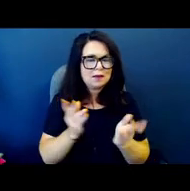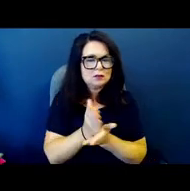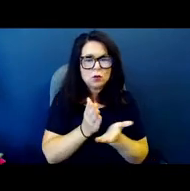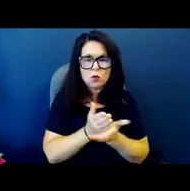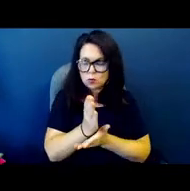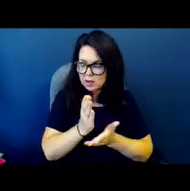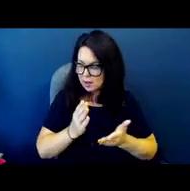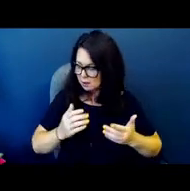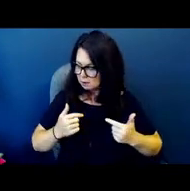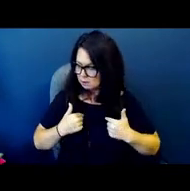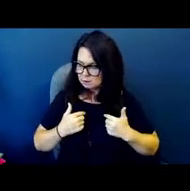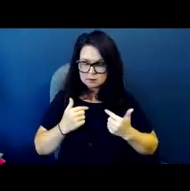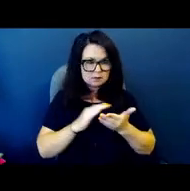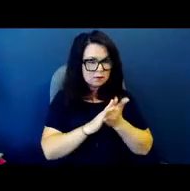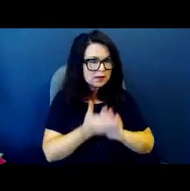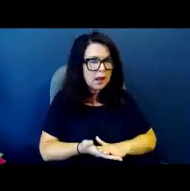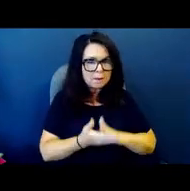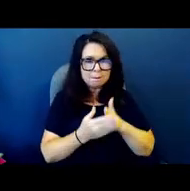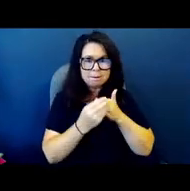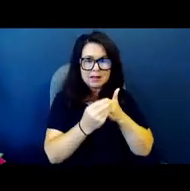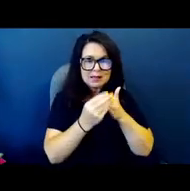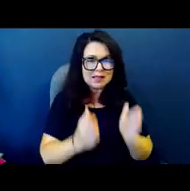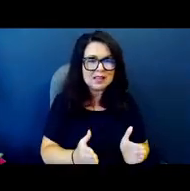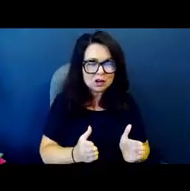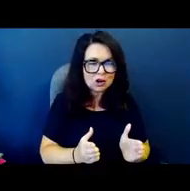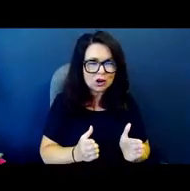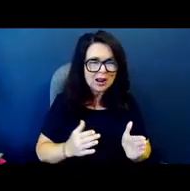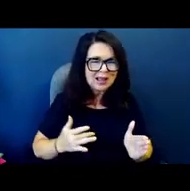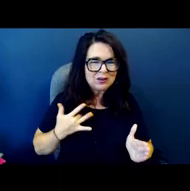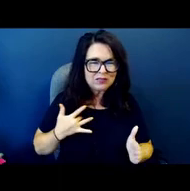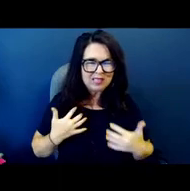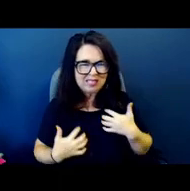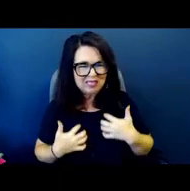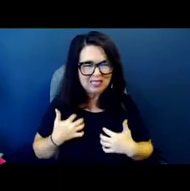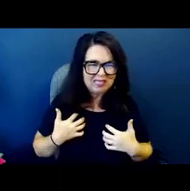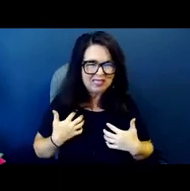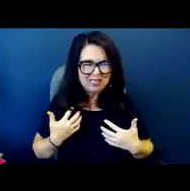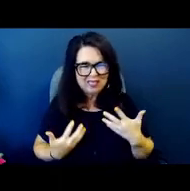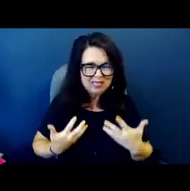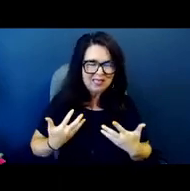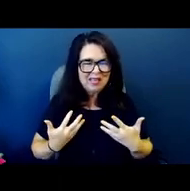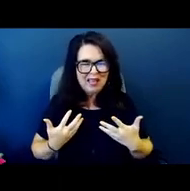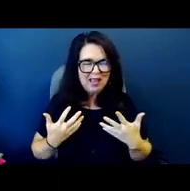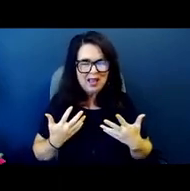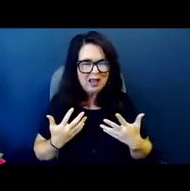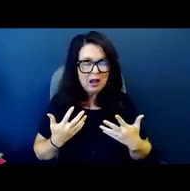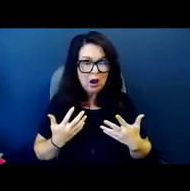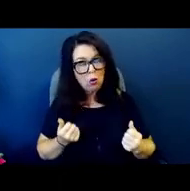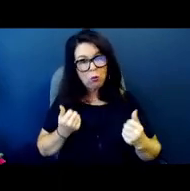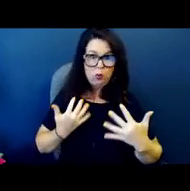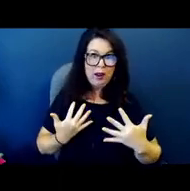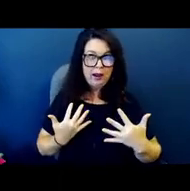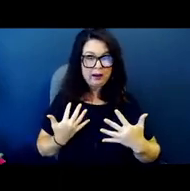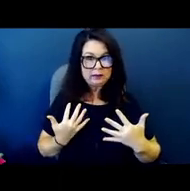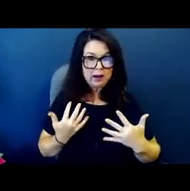leader and don't feel as comfortable. You don't have to you know, wait until you feel like you're